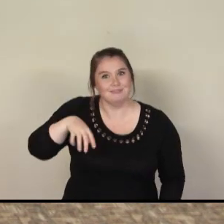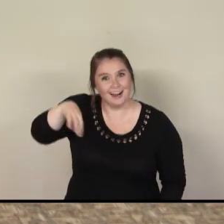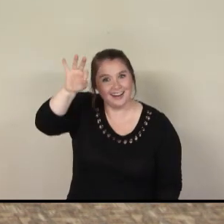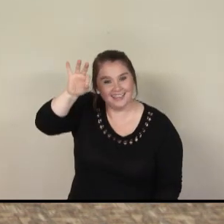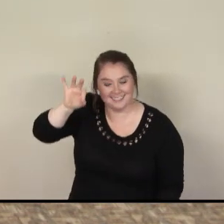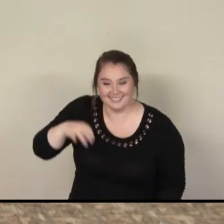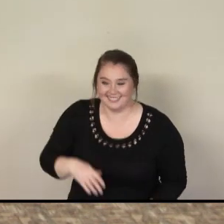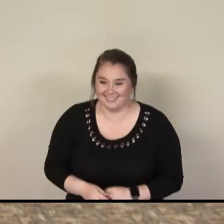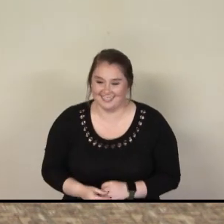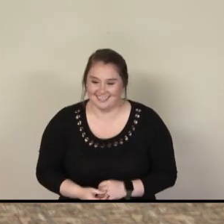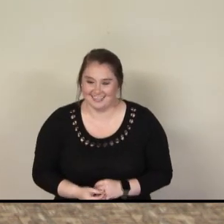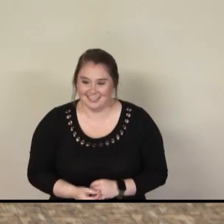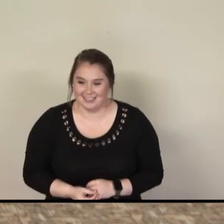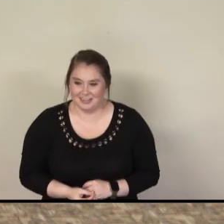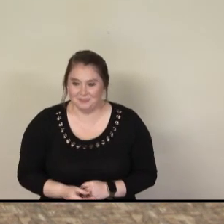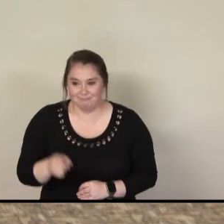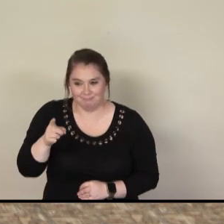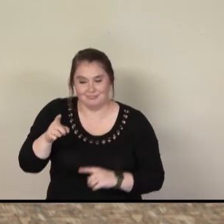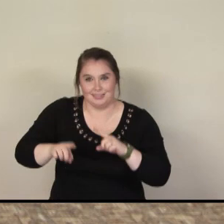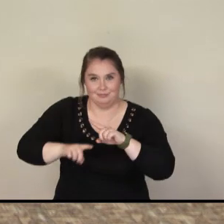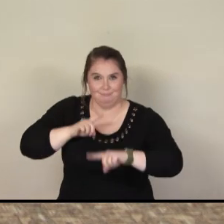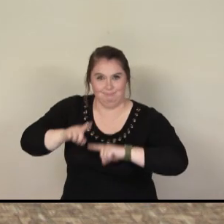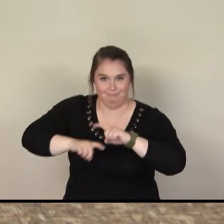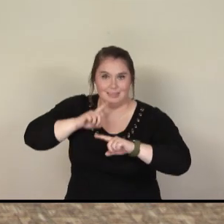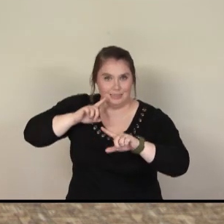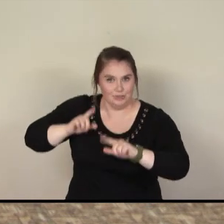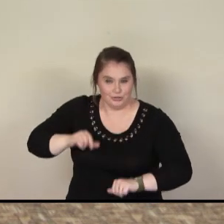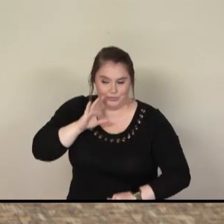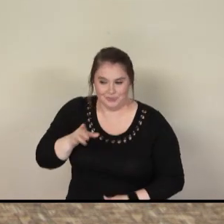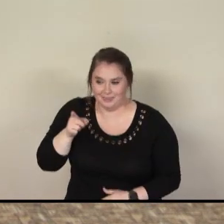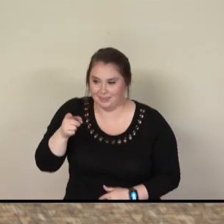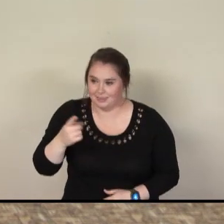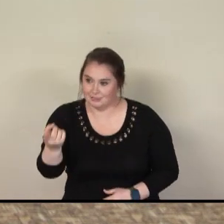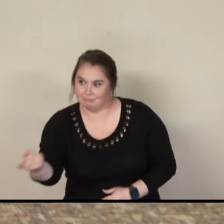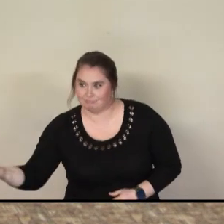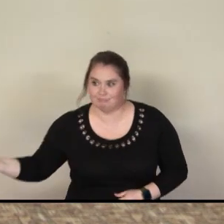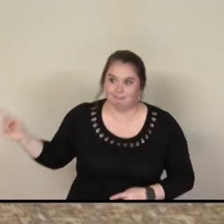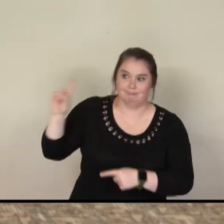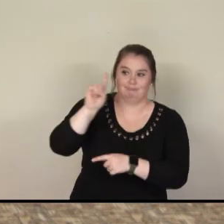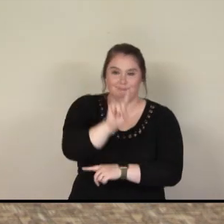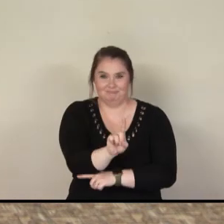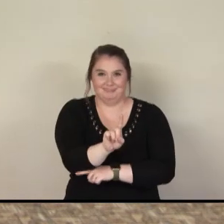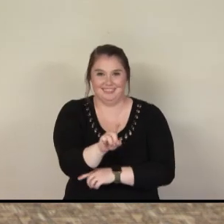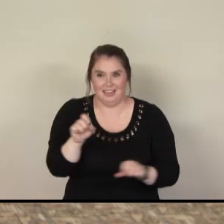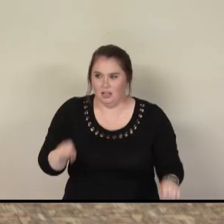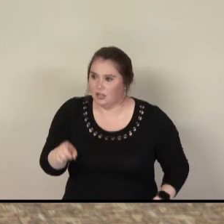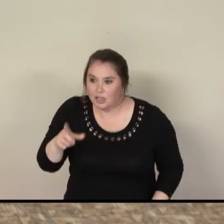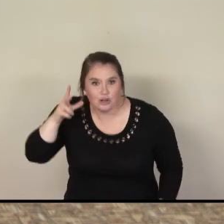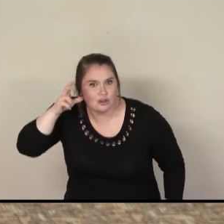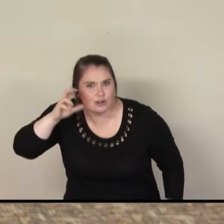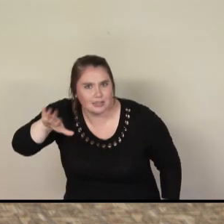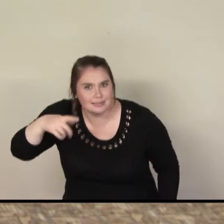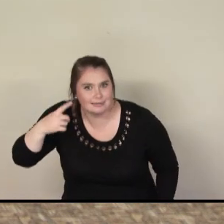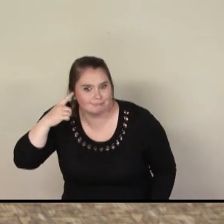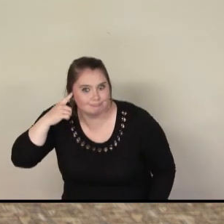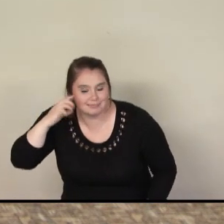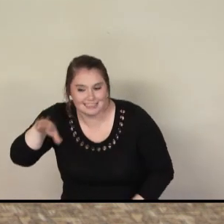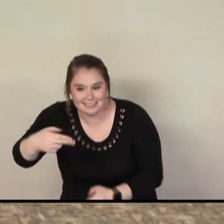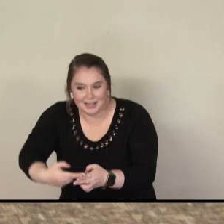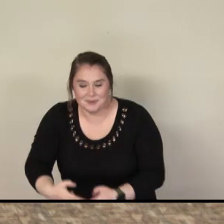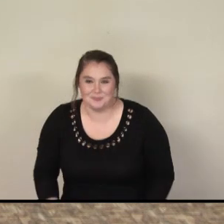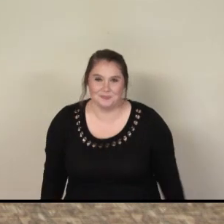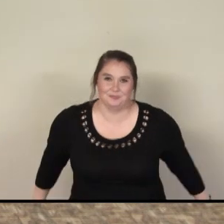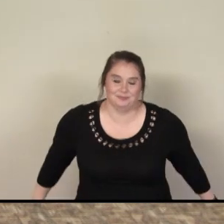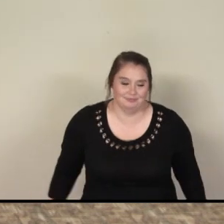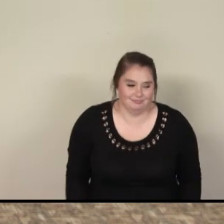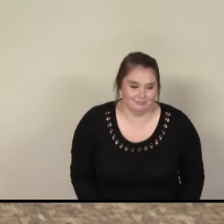is. I can answer questions, so. He's come from behind. He did, he heard his name.